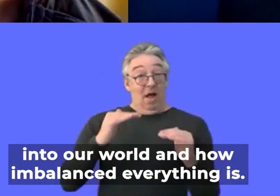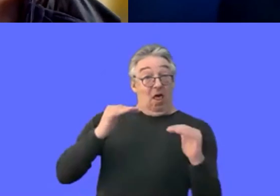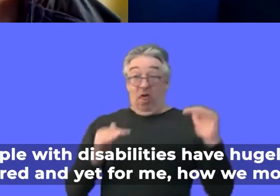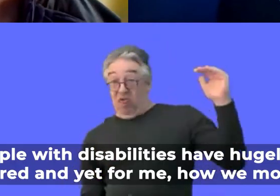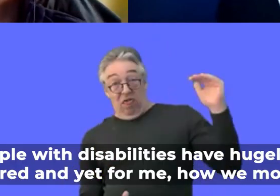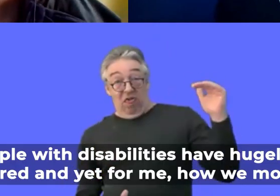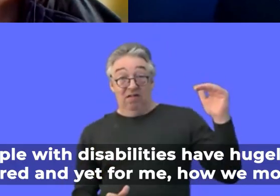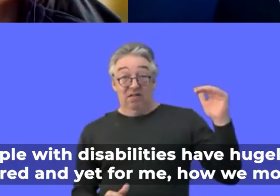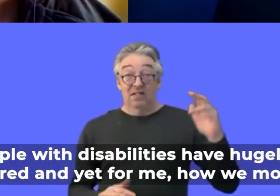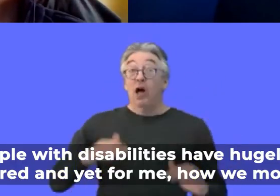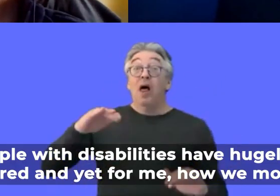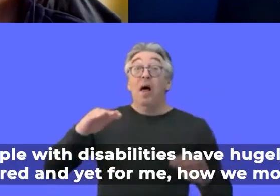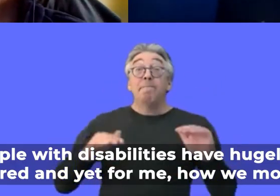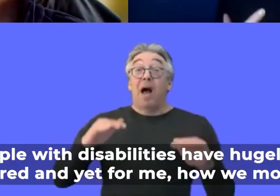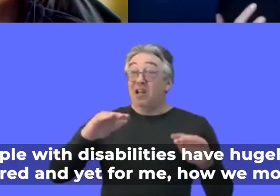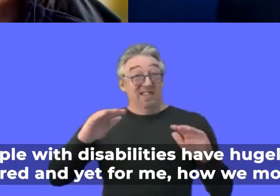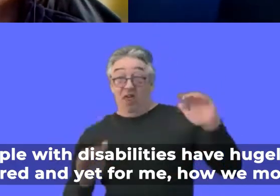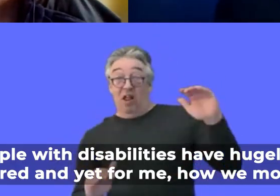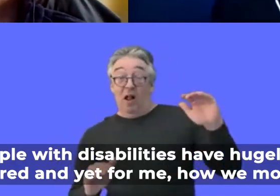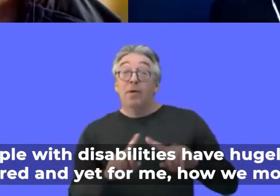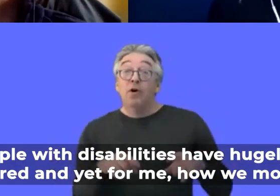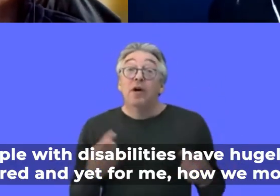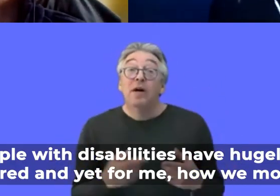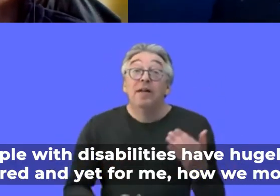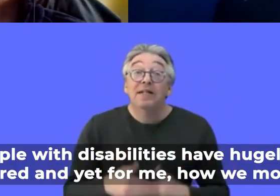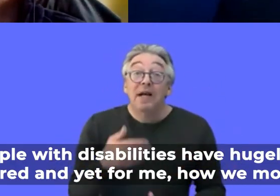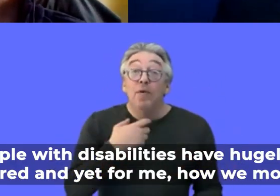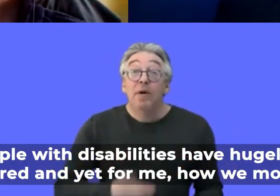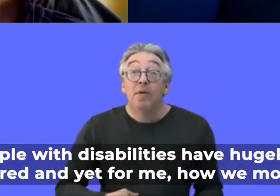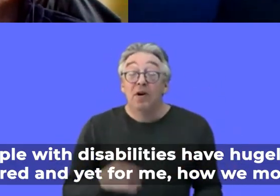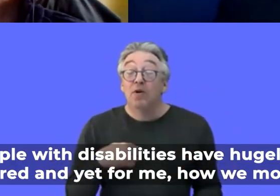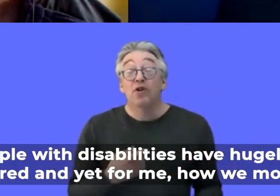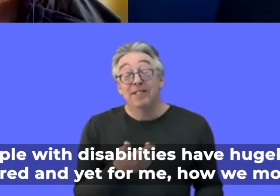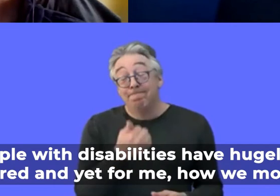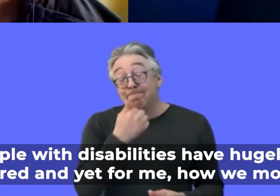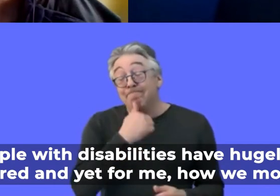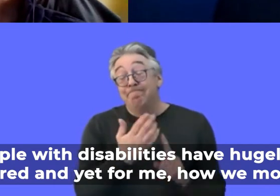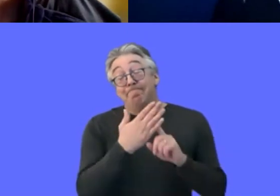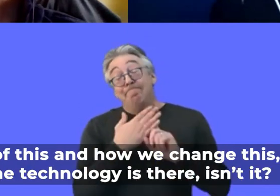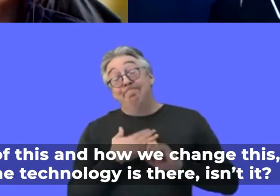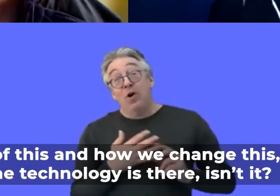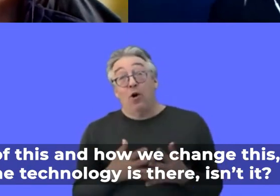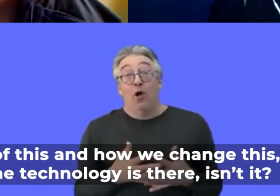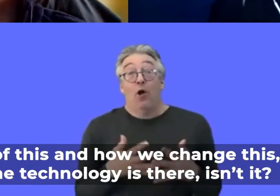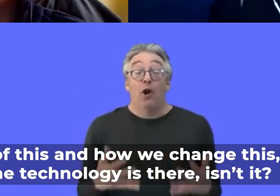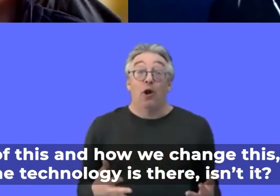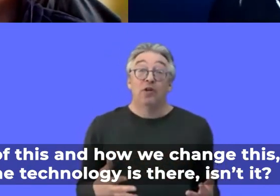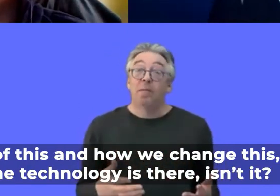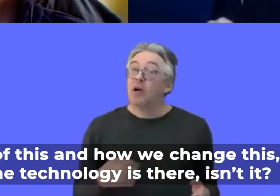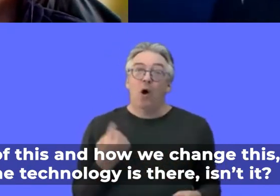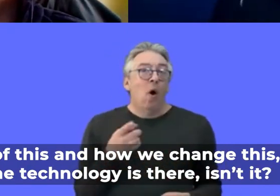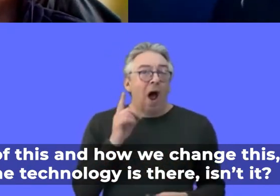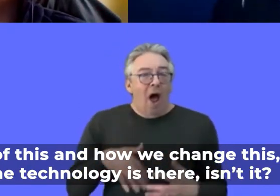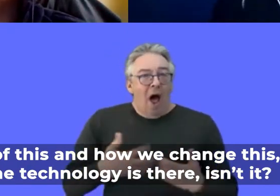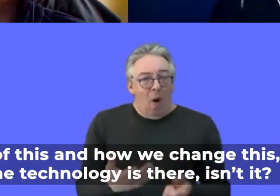everything is. People with disabilities have hugely suffered. And yet our, for me, how we move out of this and how